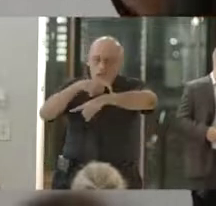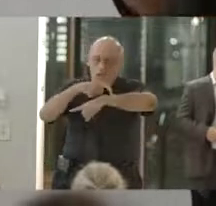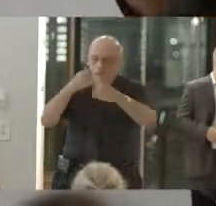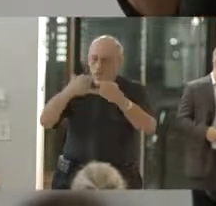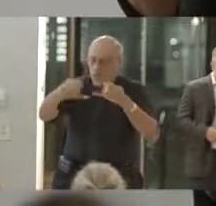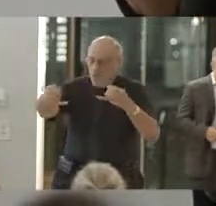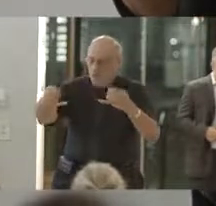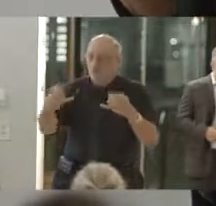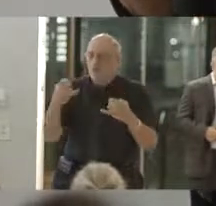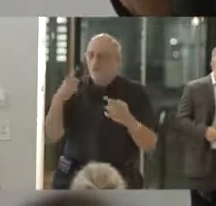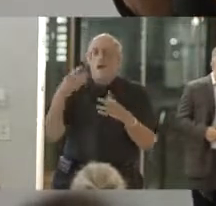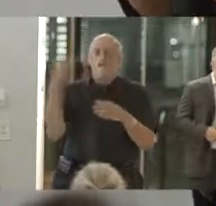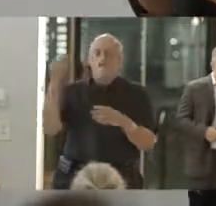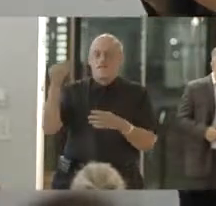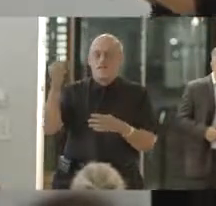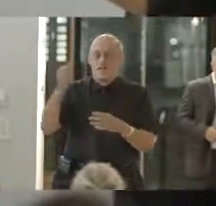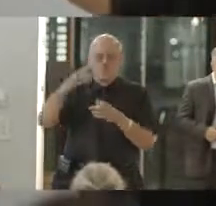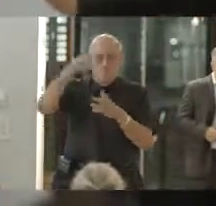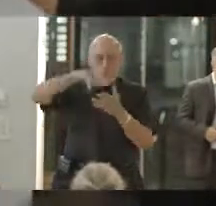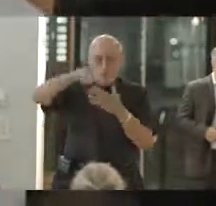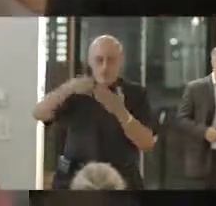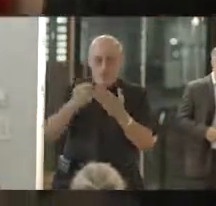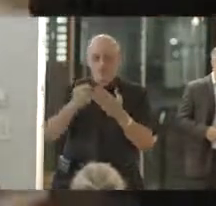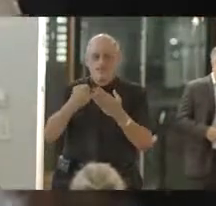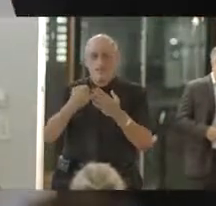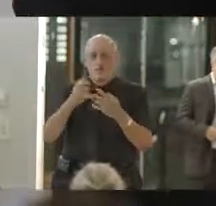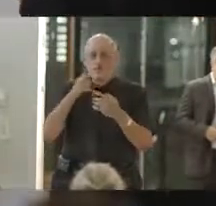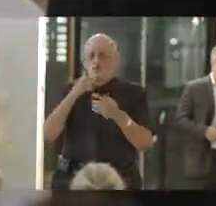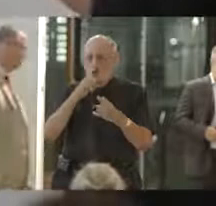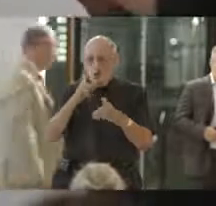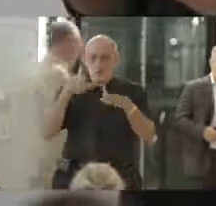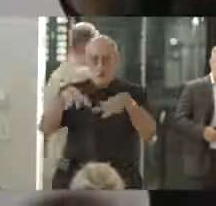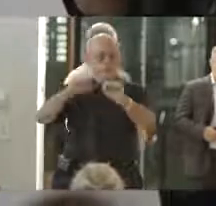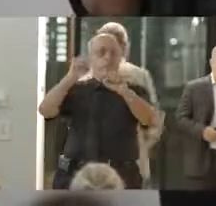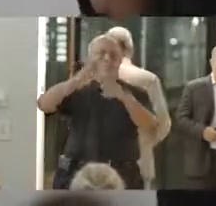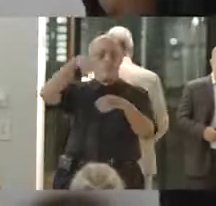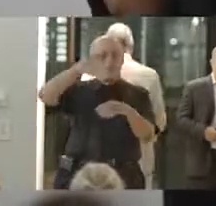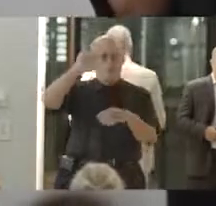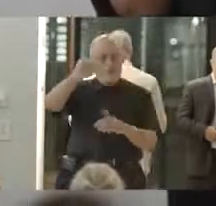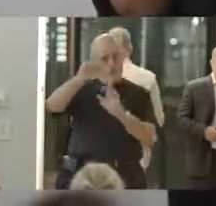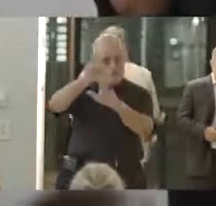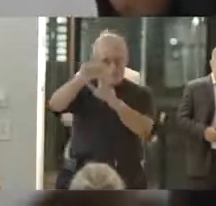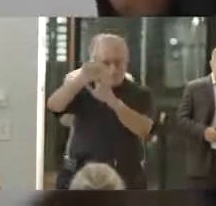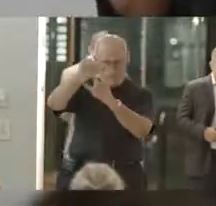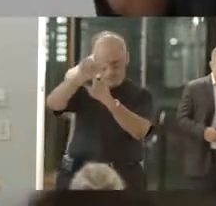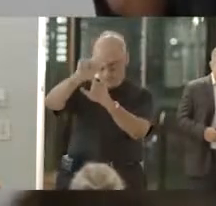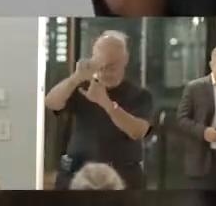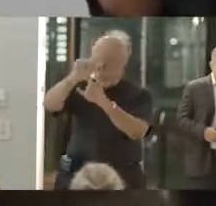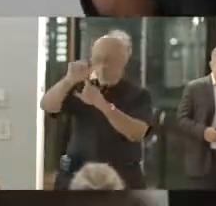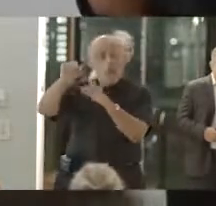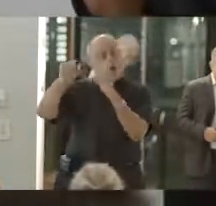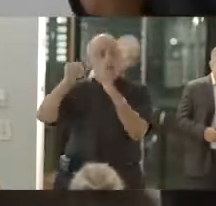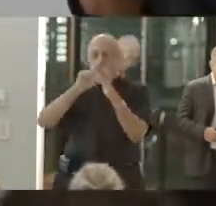The funding for the project is being assumed by Battery Park City Authority and